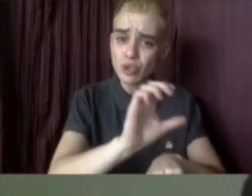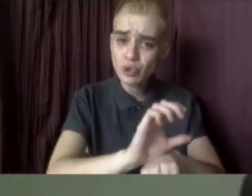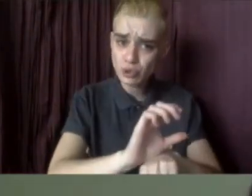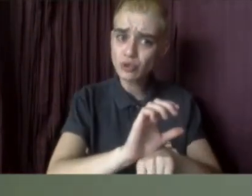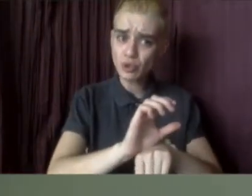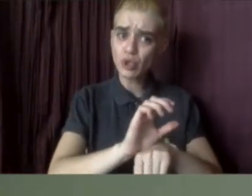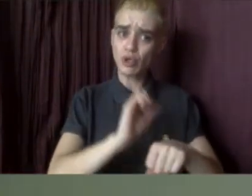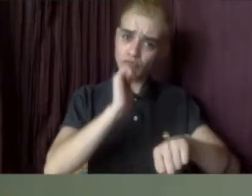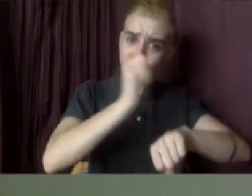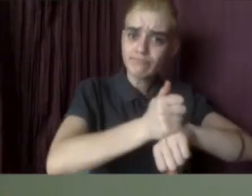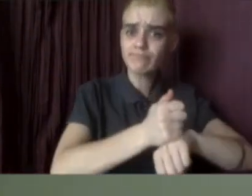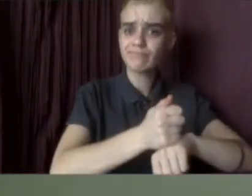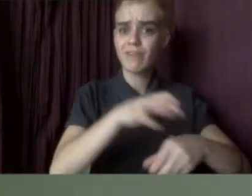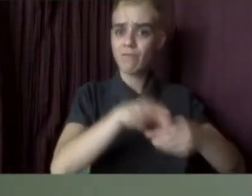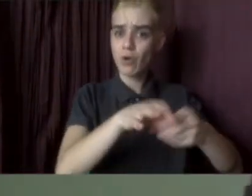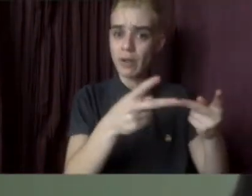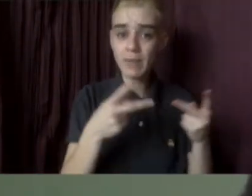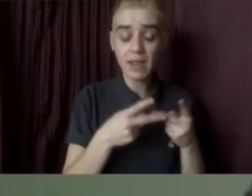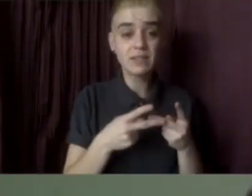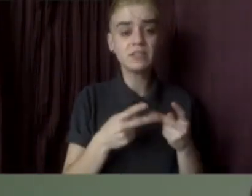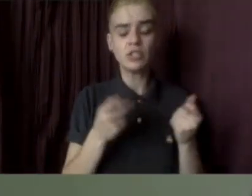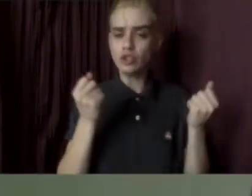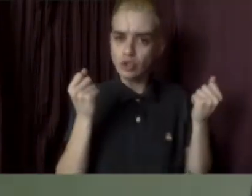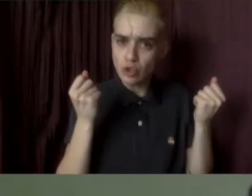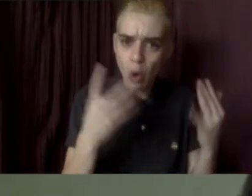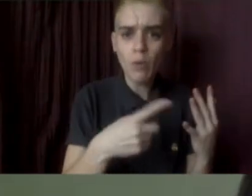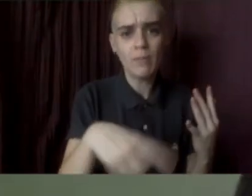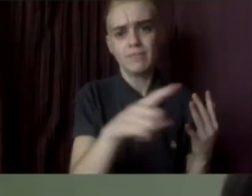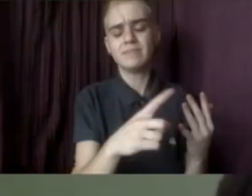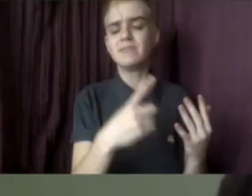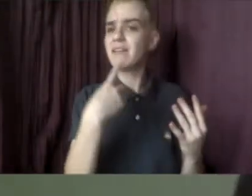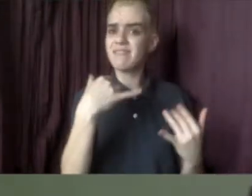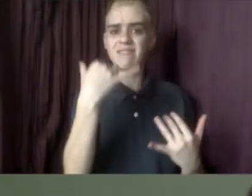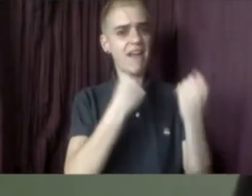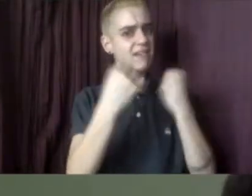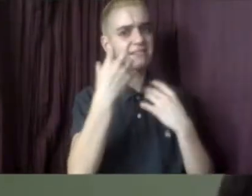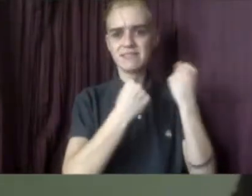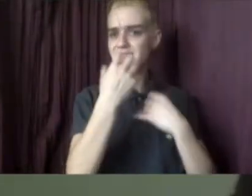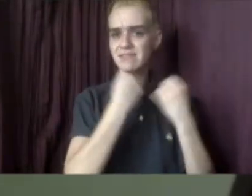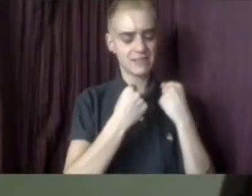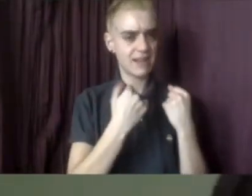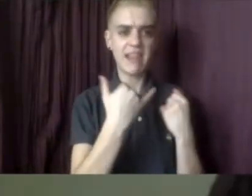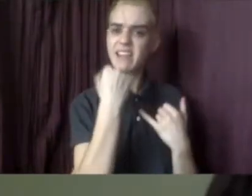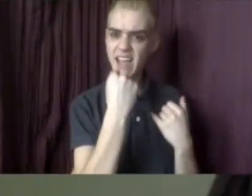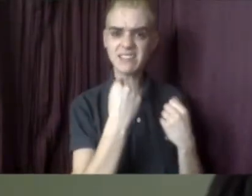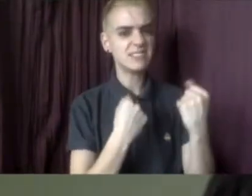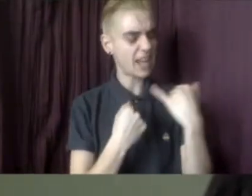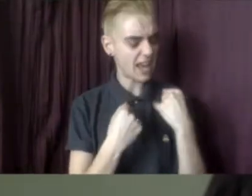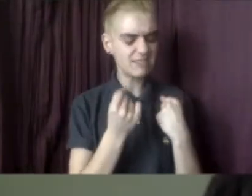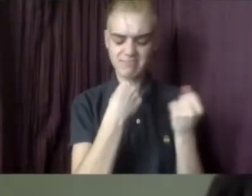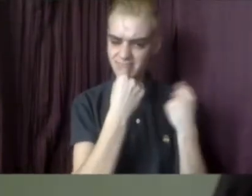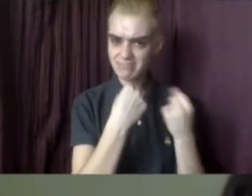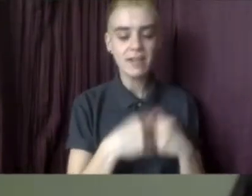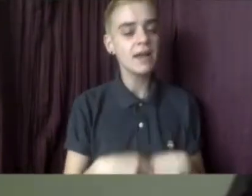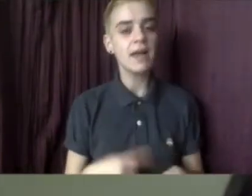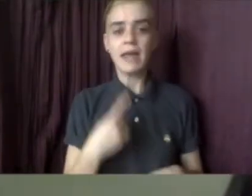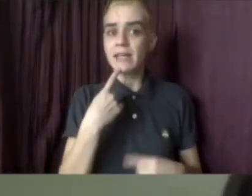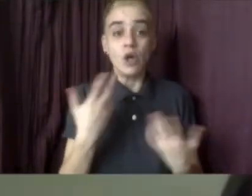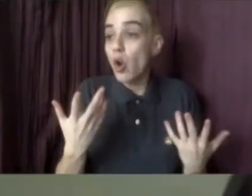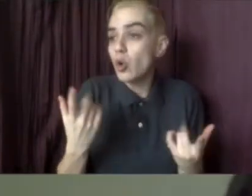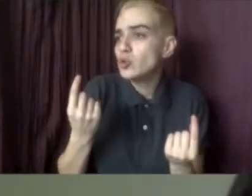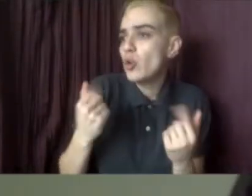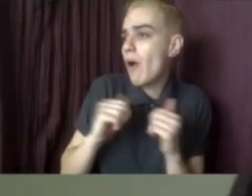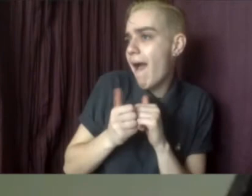helpful, just kind of toe in the water, because opening your building up for a polling station isn't, yeah, particularly controversial. But then I do think